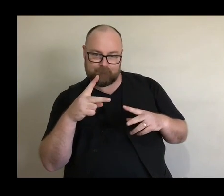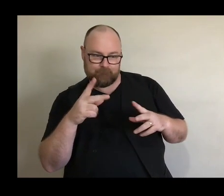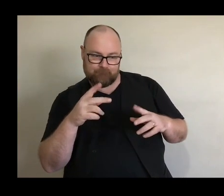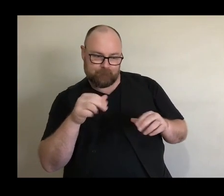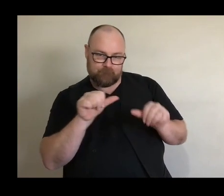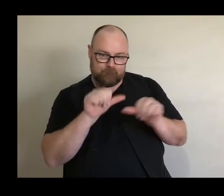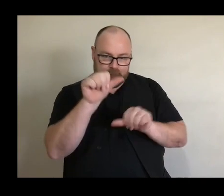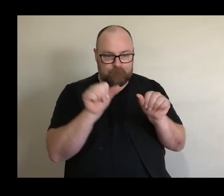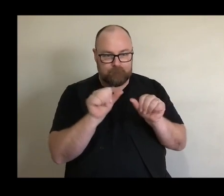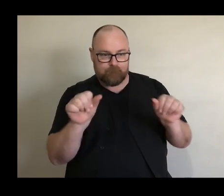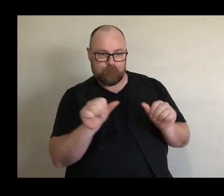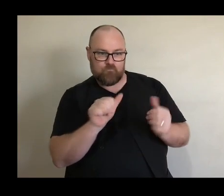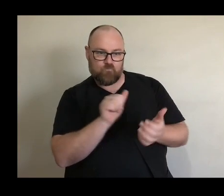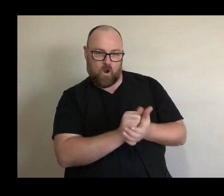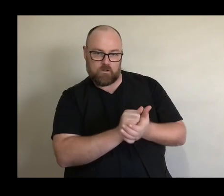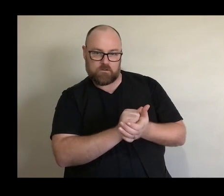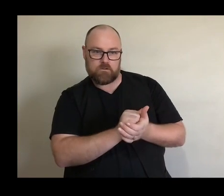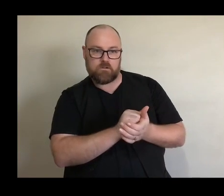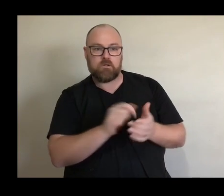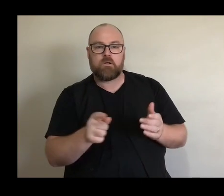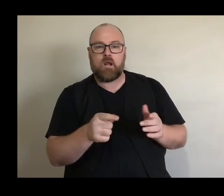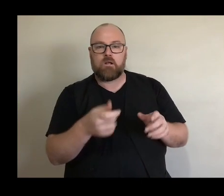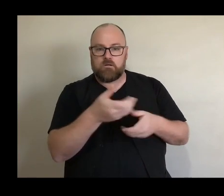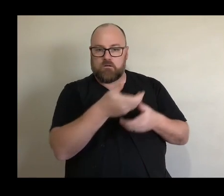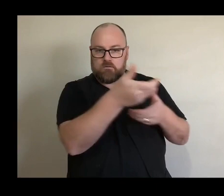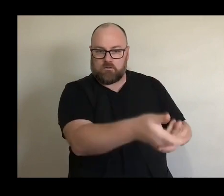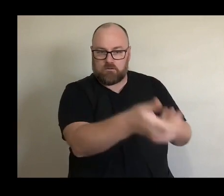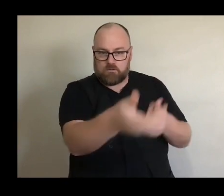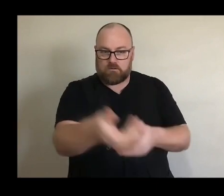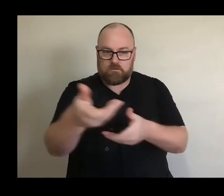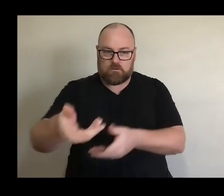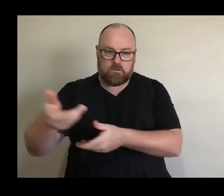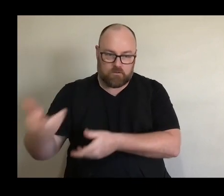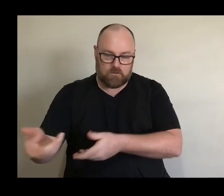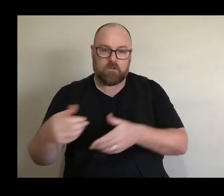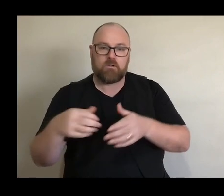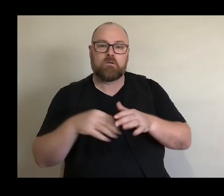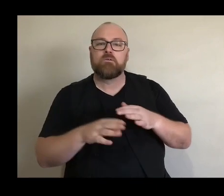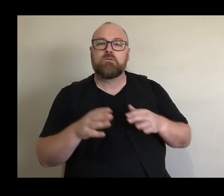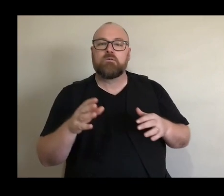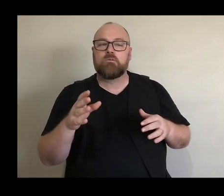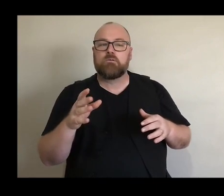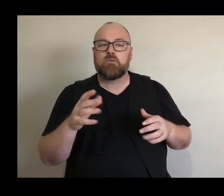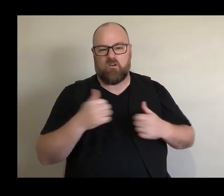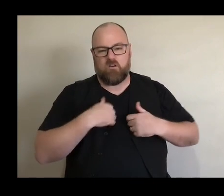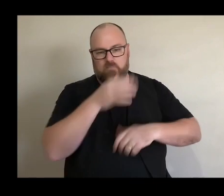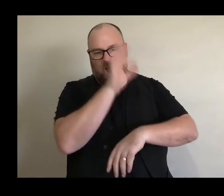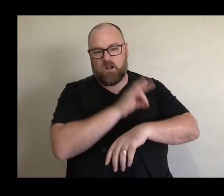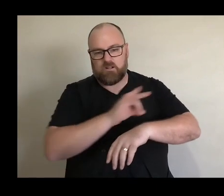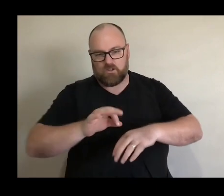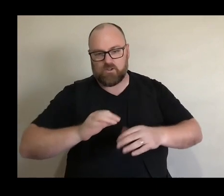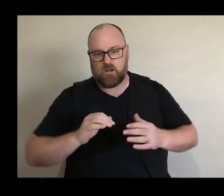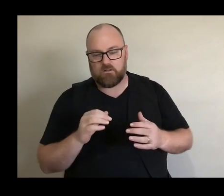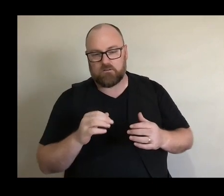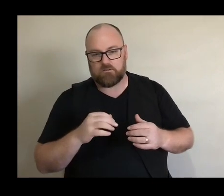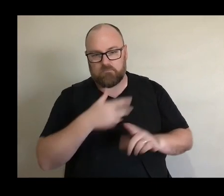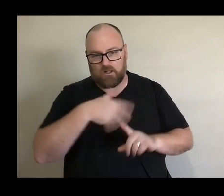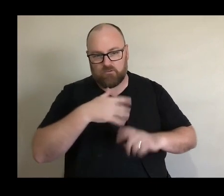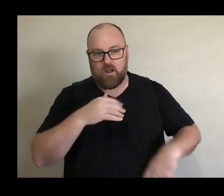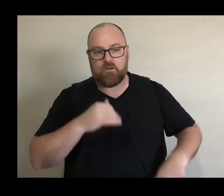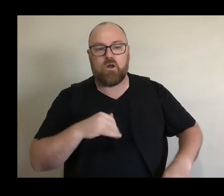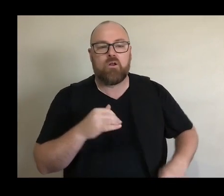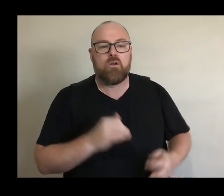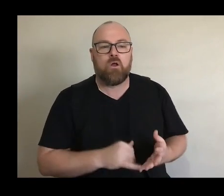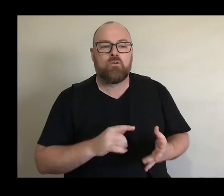in formwork. You know, my construction education is one of architecture, and there's also a particular